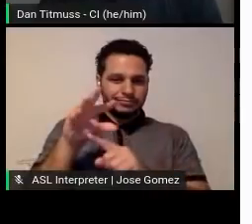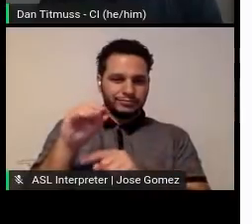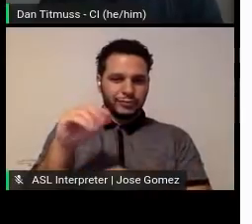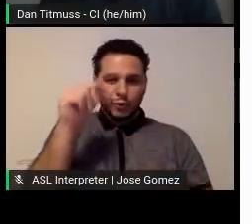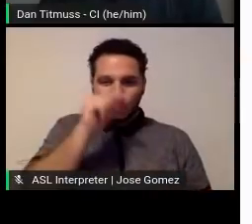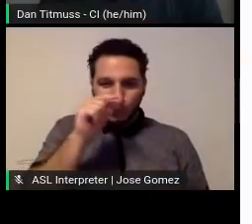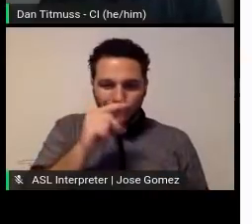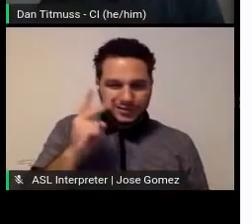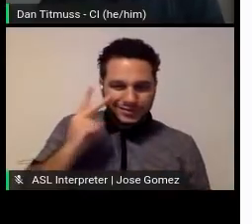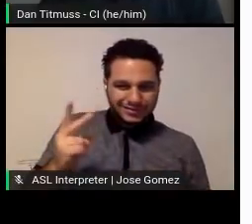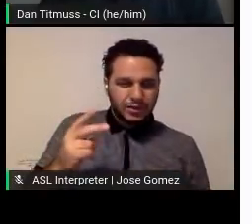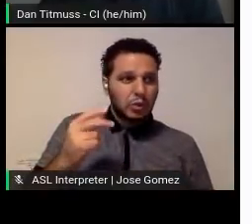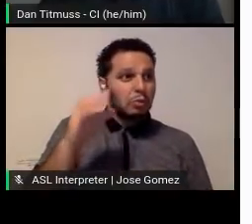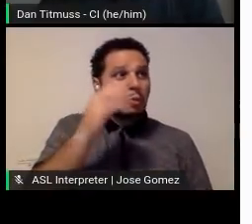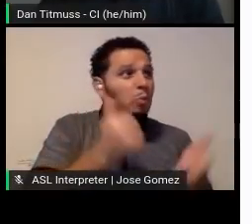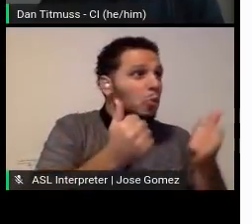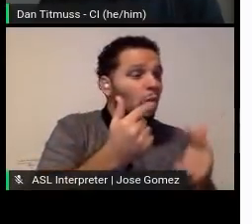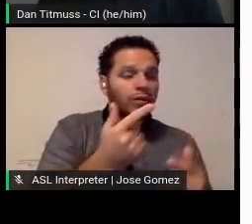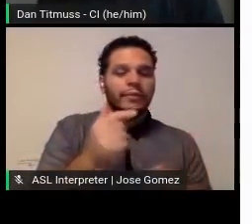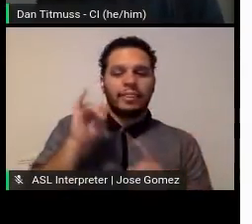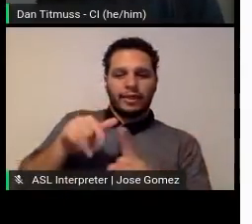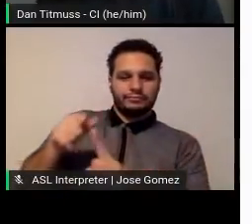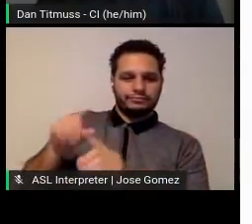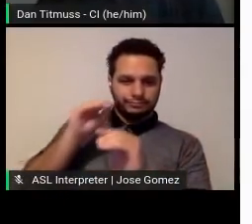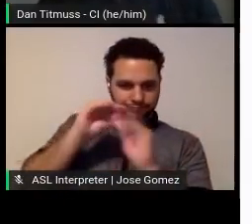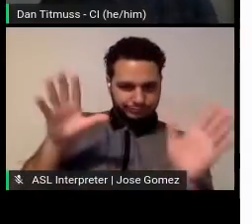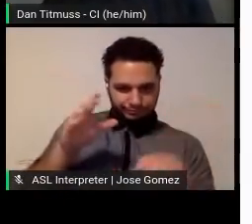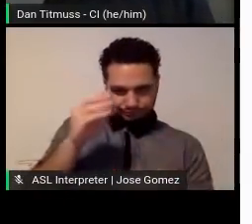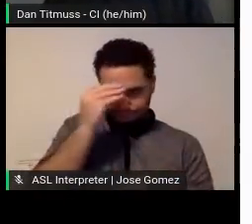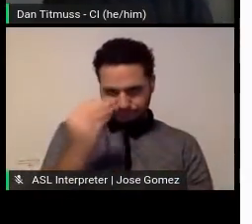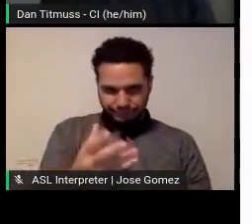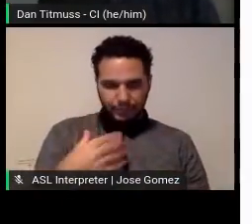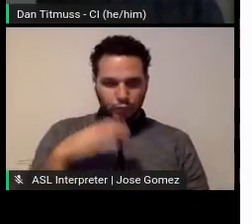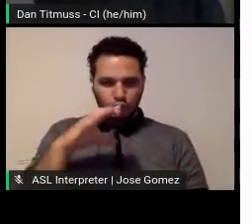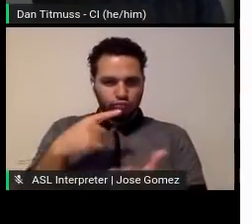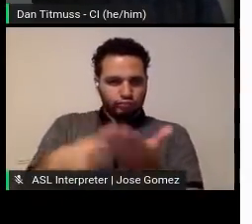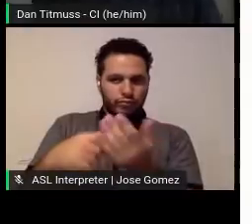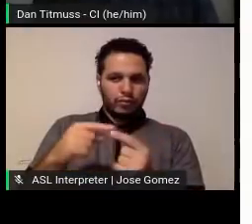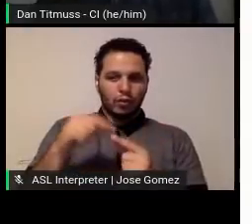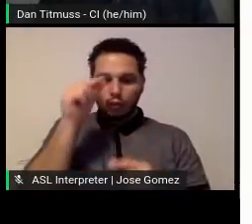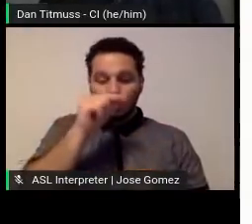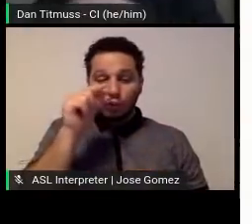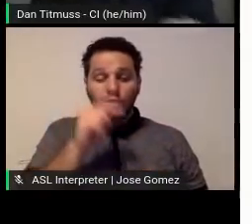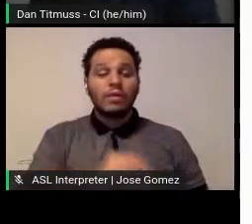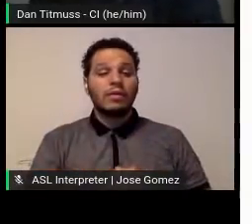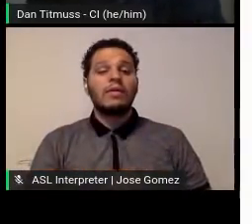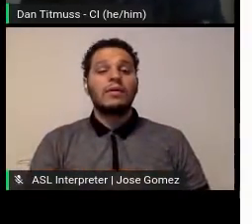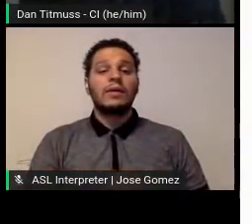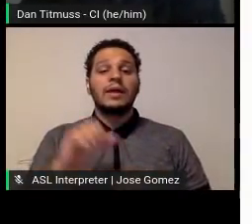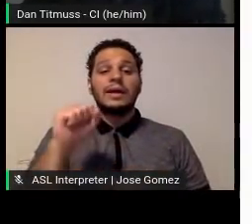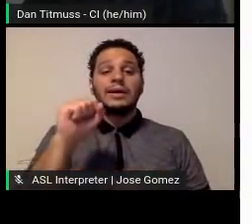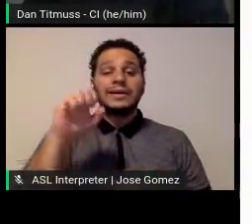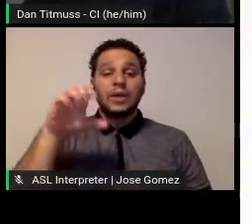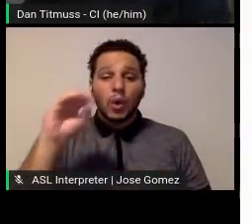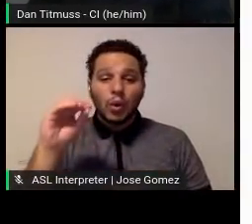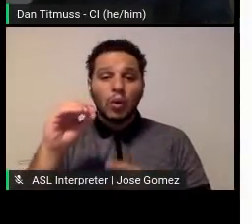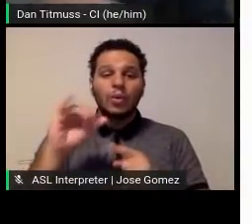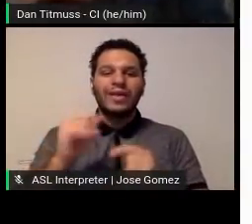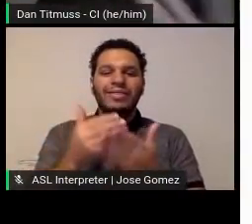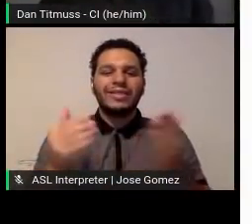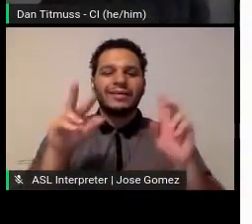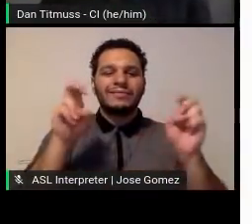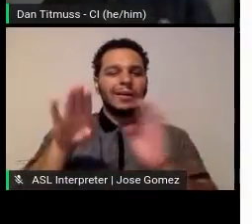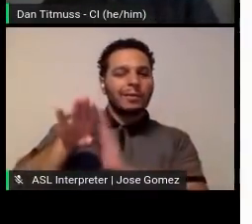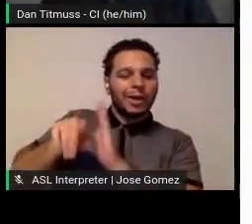subtly hint which one I'm talking about there. And so for a bunch of arts organizations, SEO can be that thing in the background that you